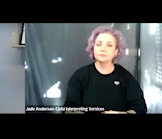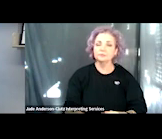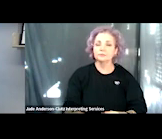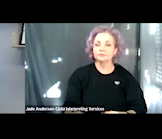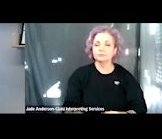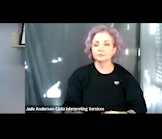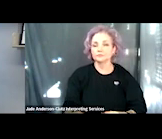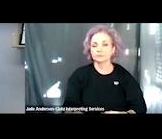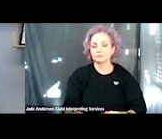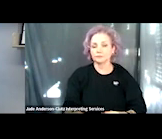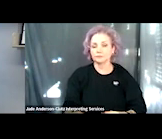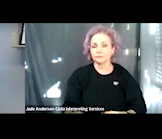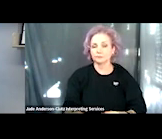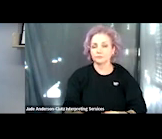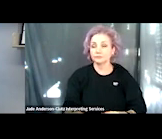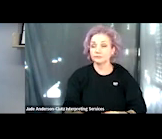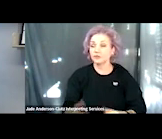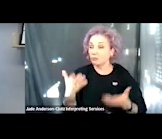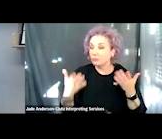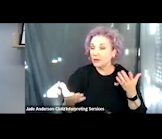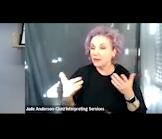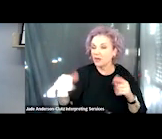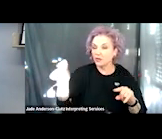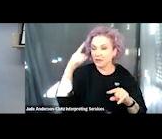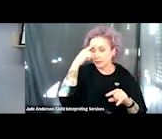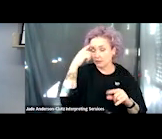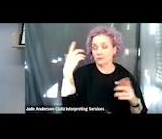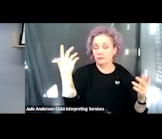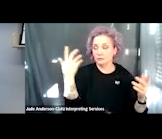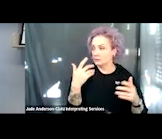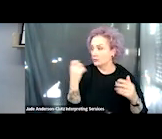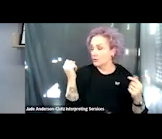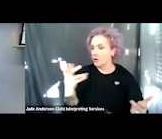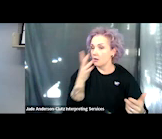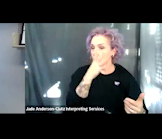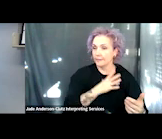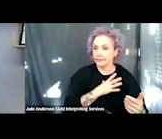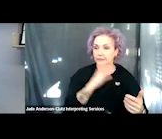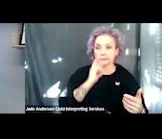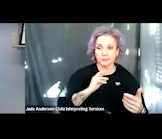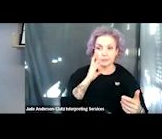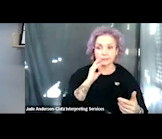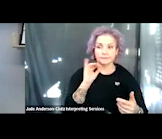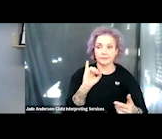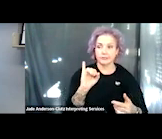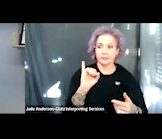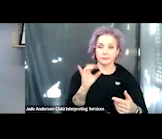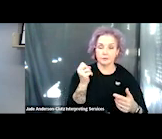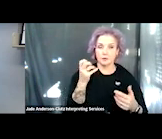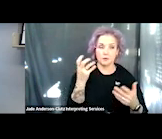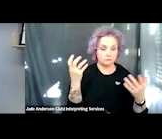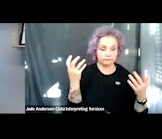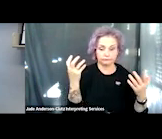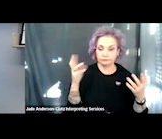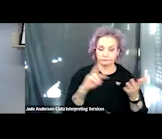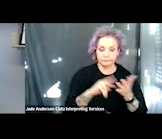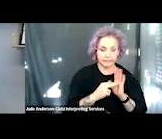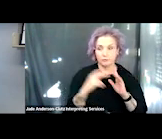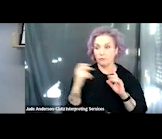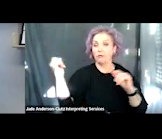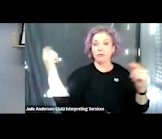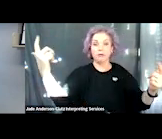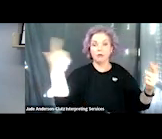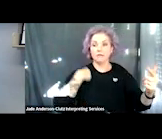Everyone's going to have this increased risk of neurodevelopmental disorders. But in fact, what we see is that the ratio, so the odds ratio, that